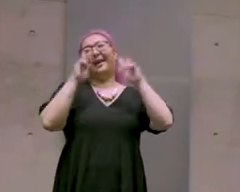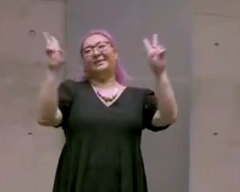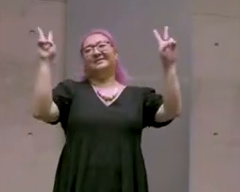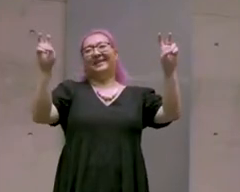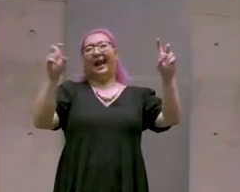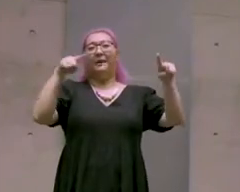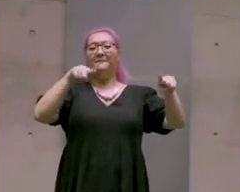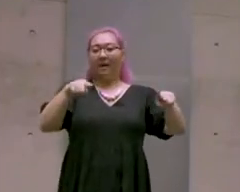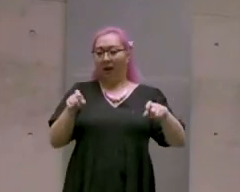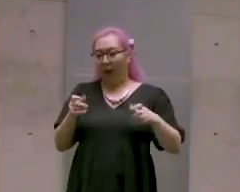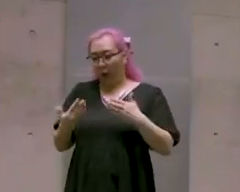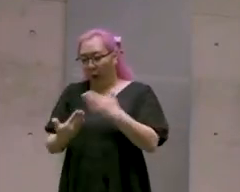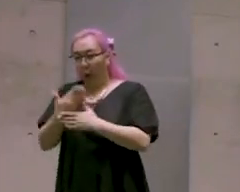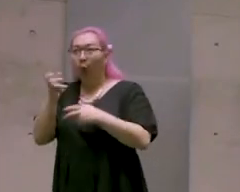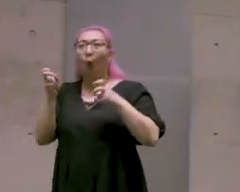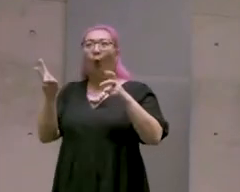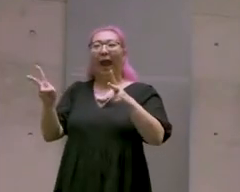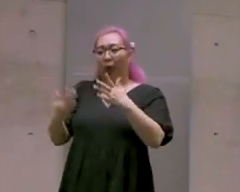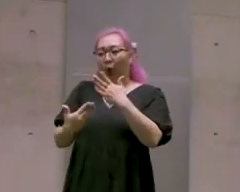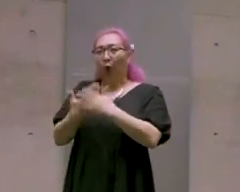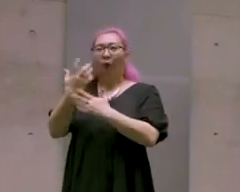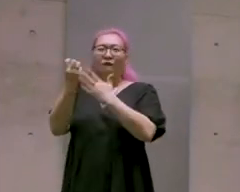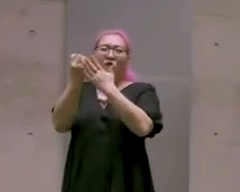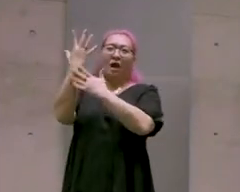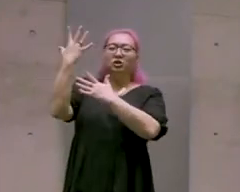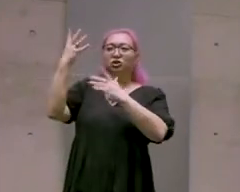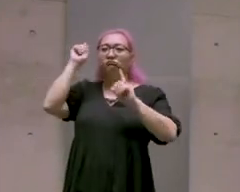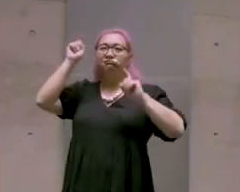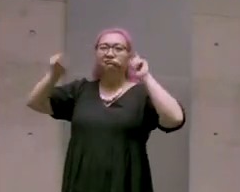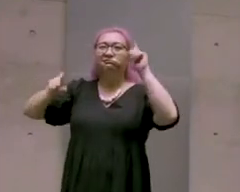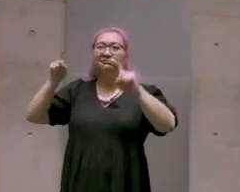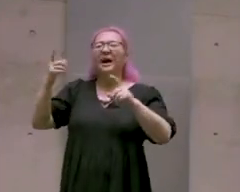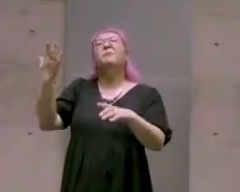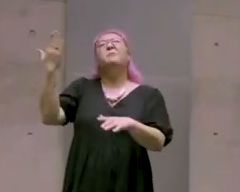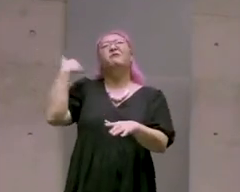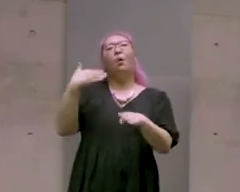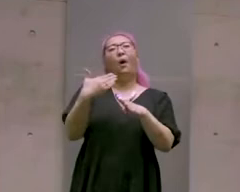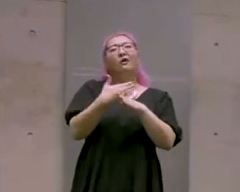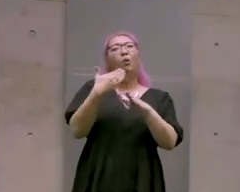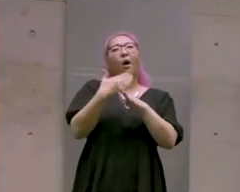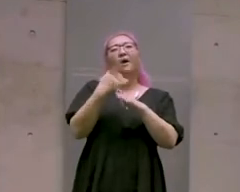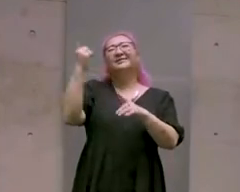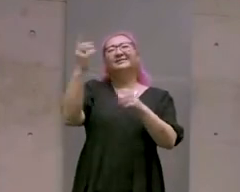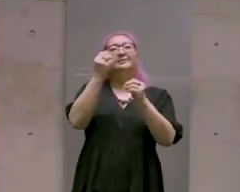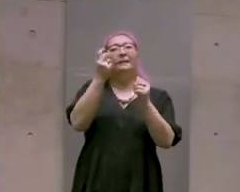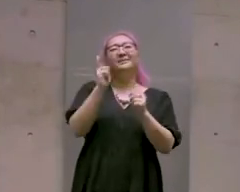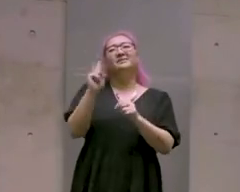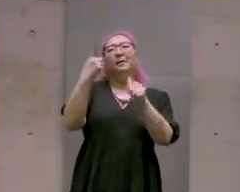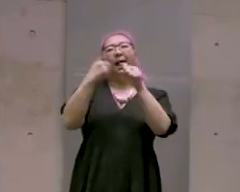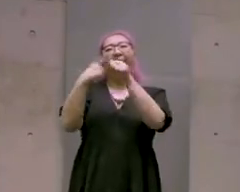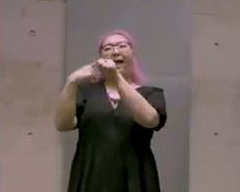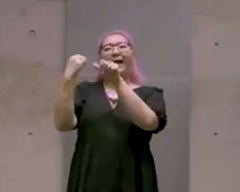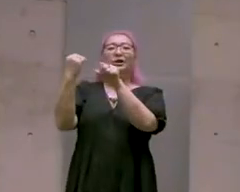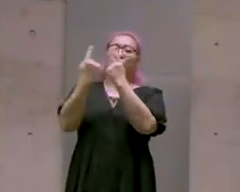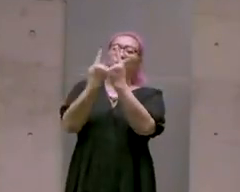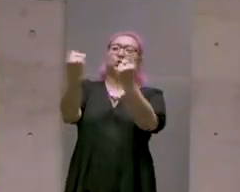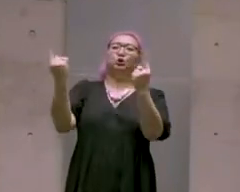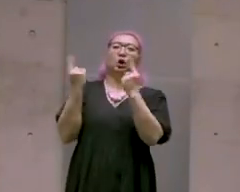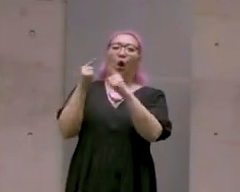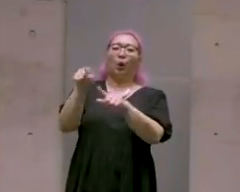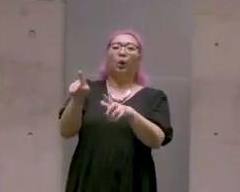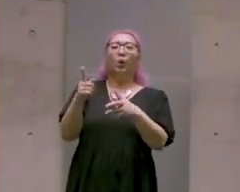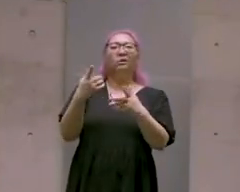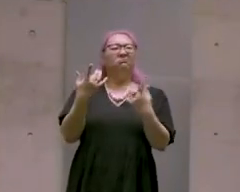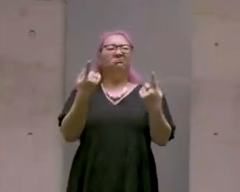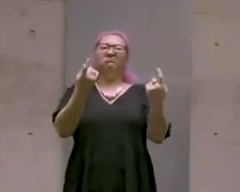fresh and interesting, because I'd worked on AP stuff before when I was working AA, And in that situation, we were essentially treated